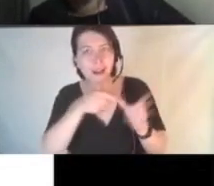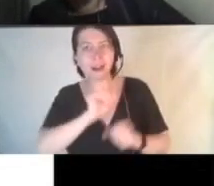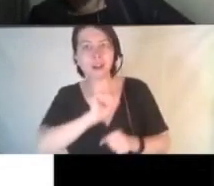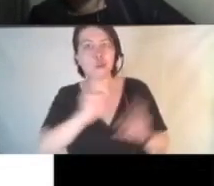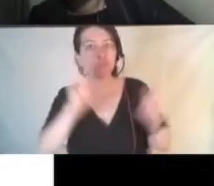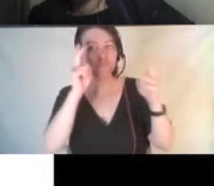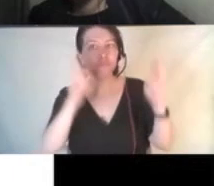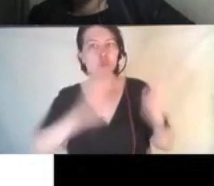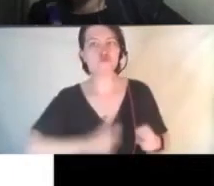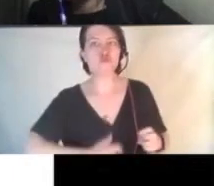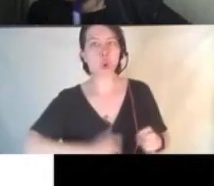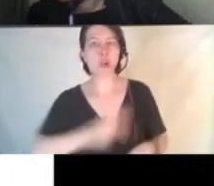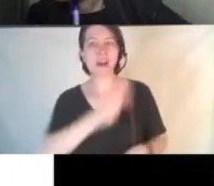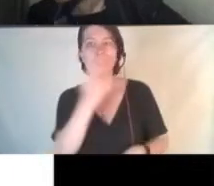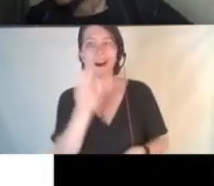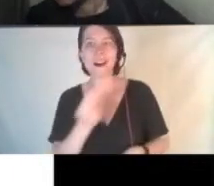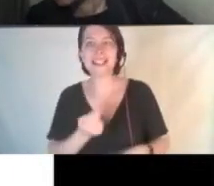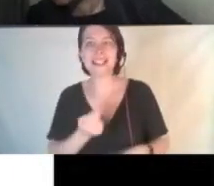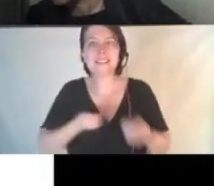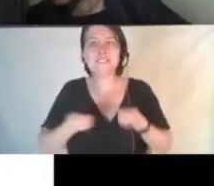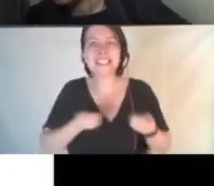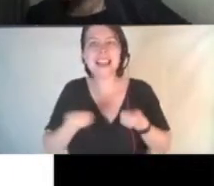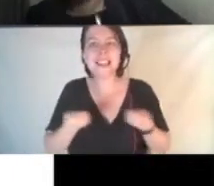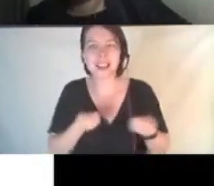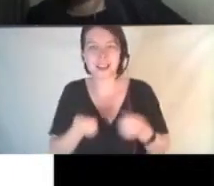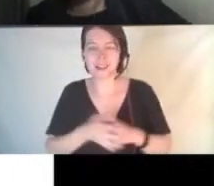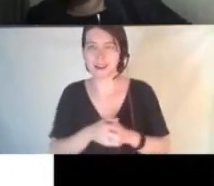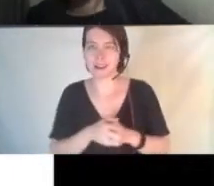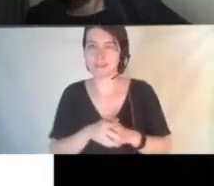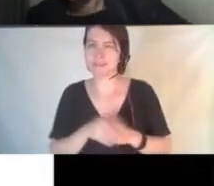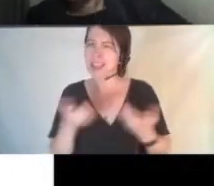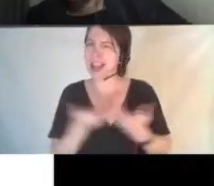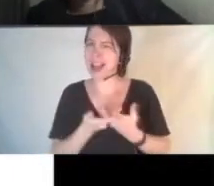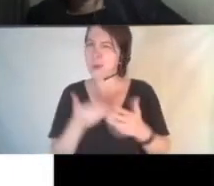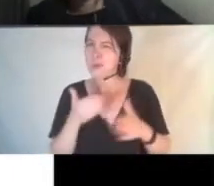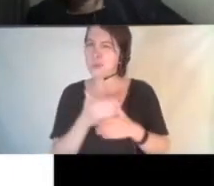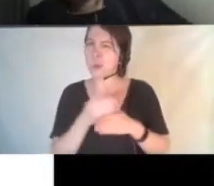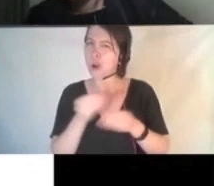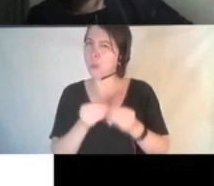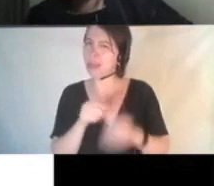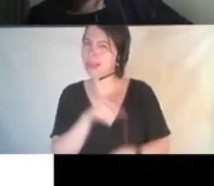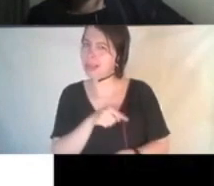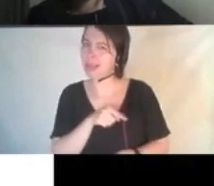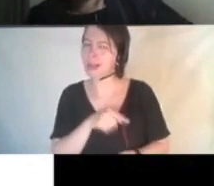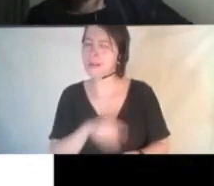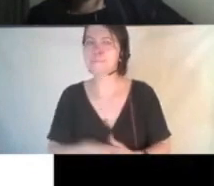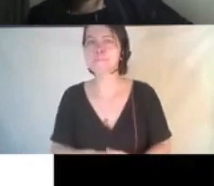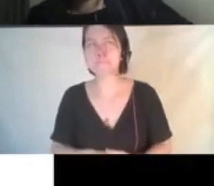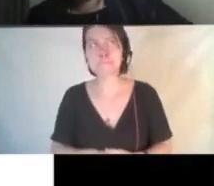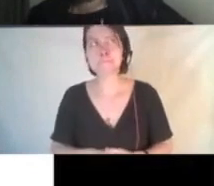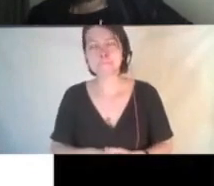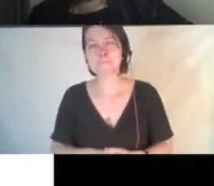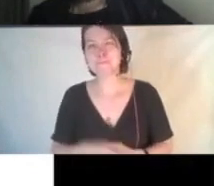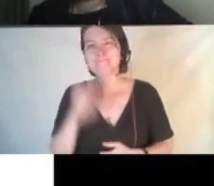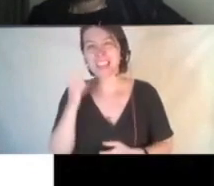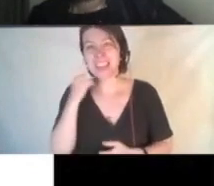Yeah. Yeah. How do you work with her? What's the relationship with her like? I find it's good because I tend